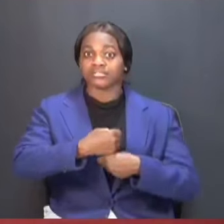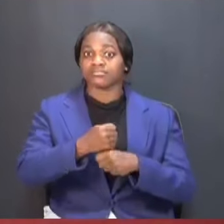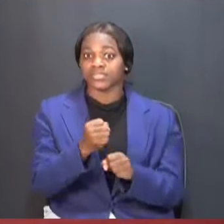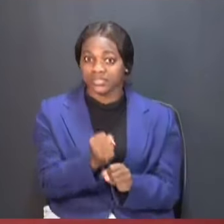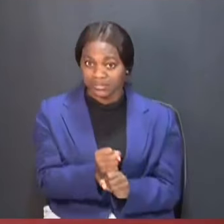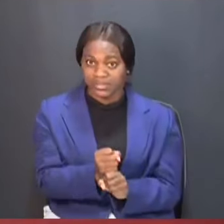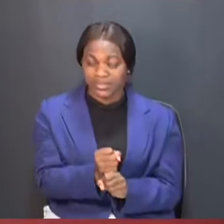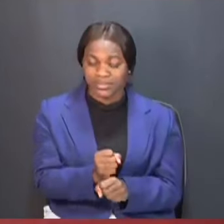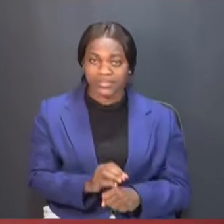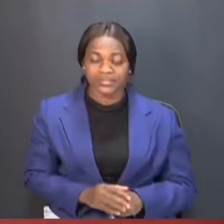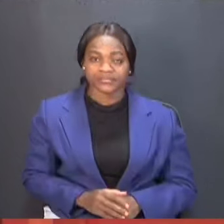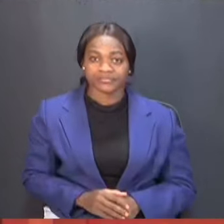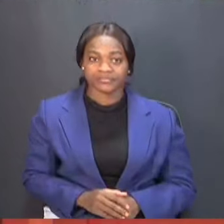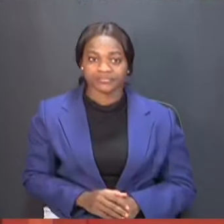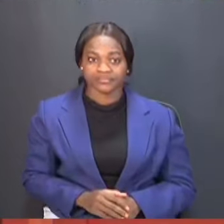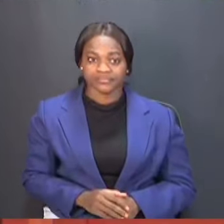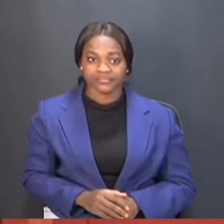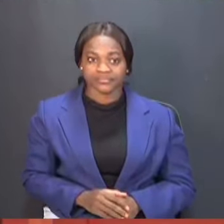concerned.